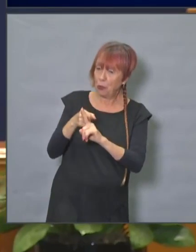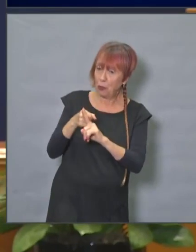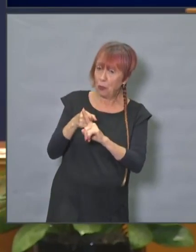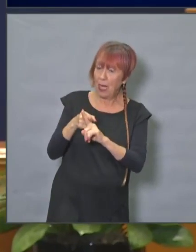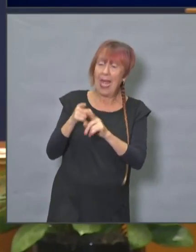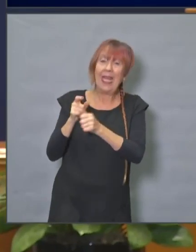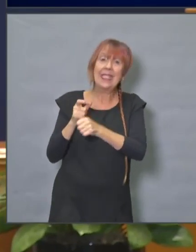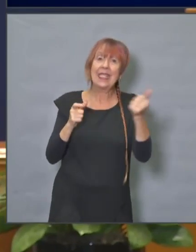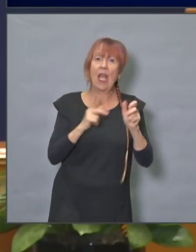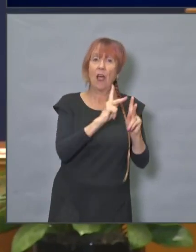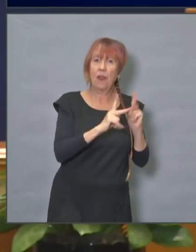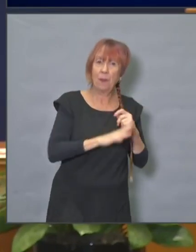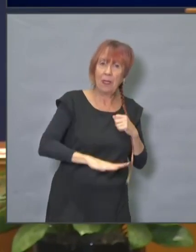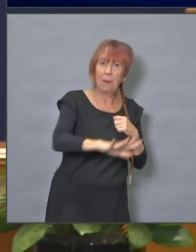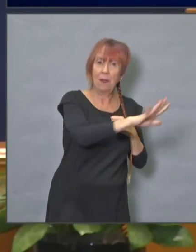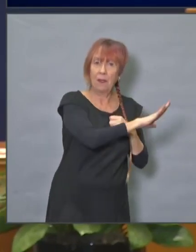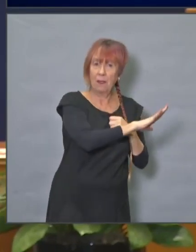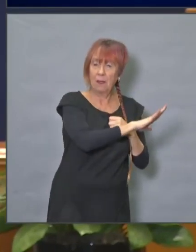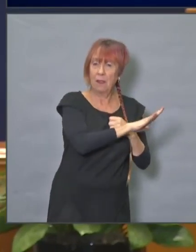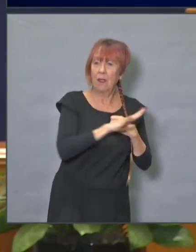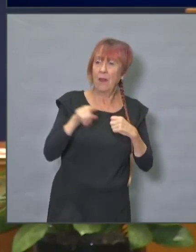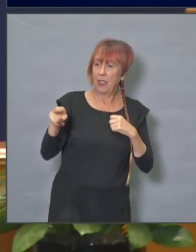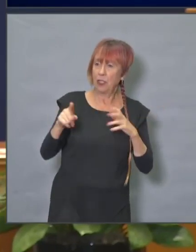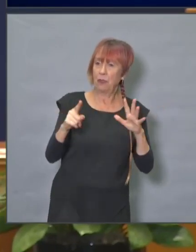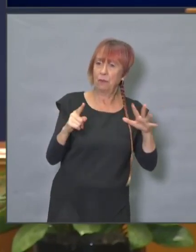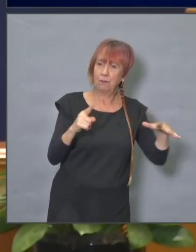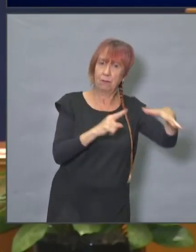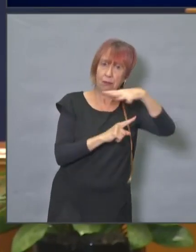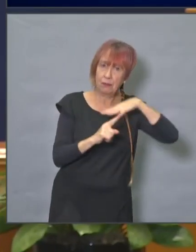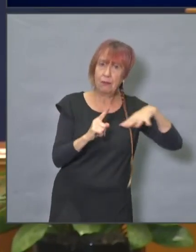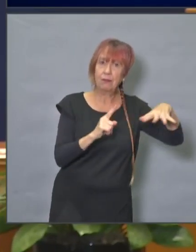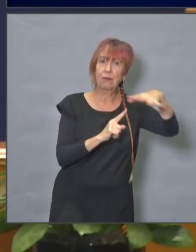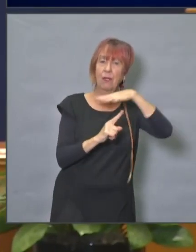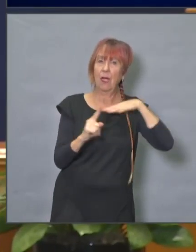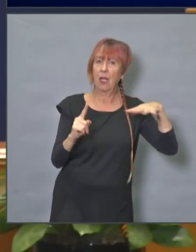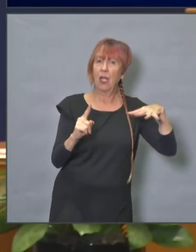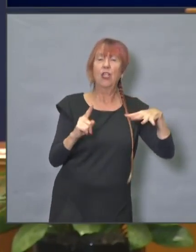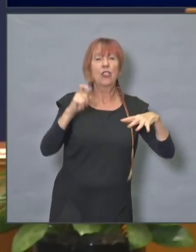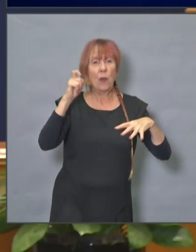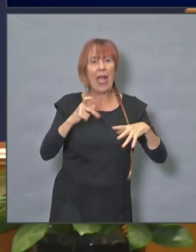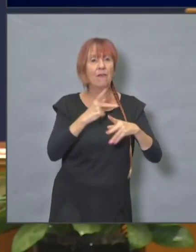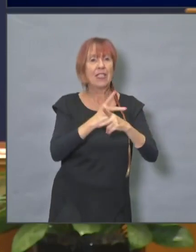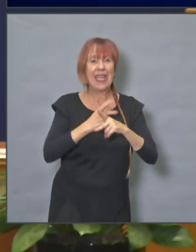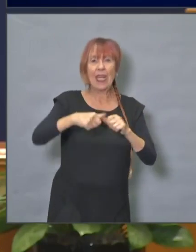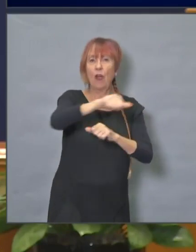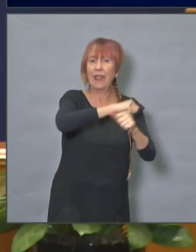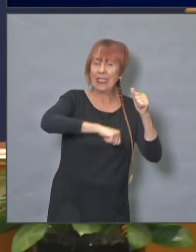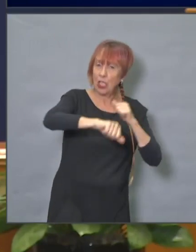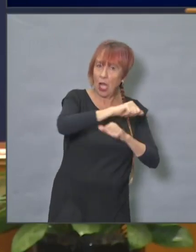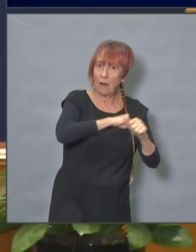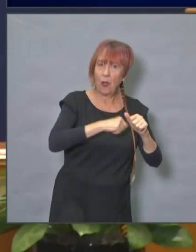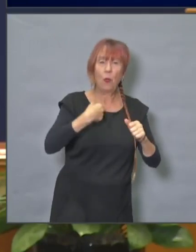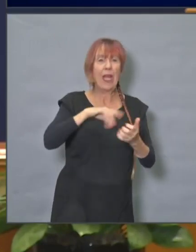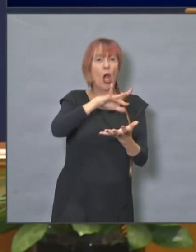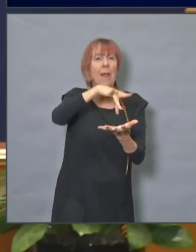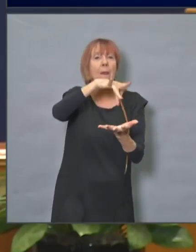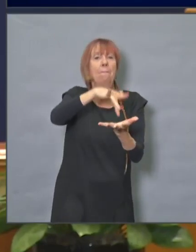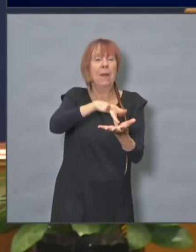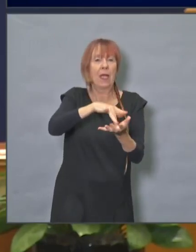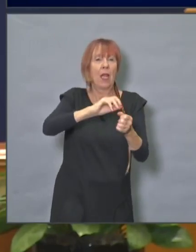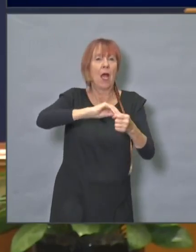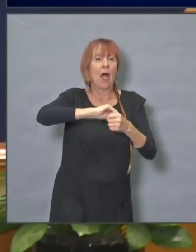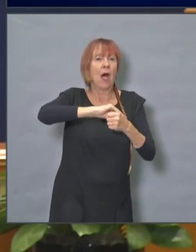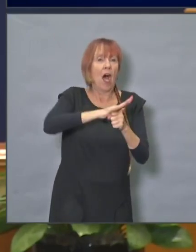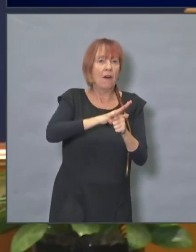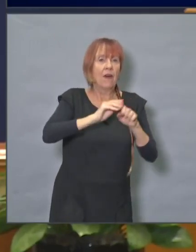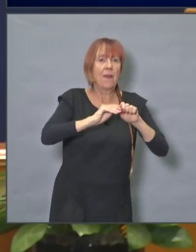the other people that could be around you. So, you know, we just have to take care of each other. We're in the middle of a pandemic, nothing like we've